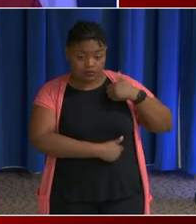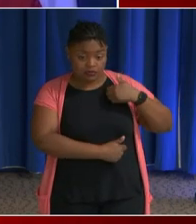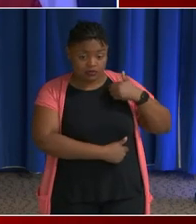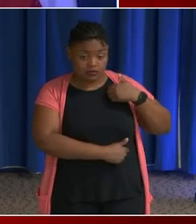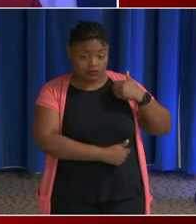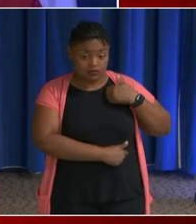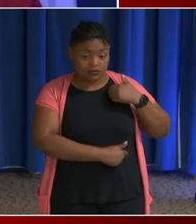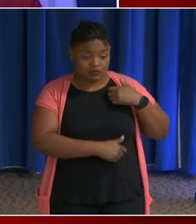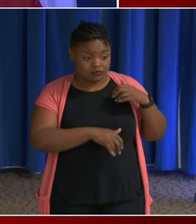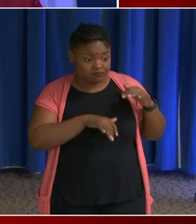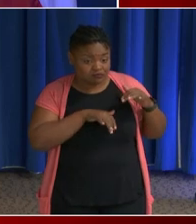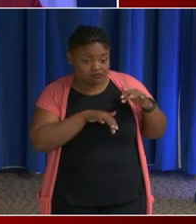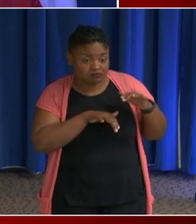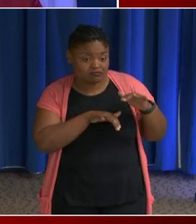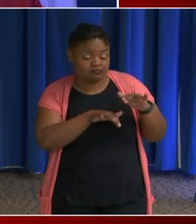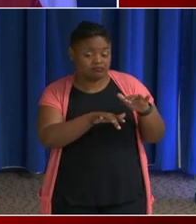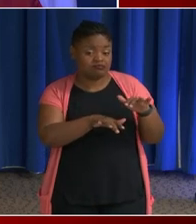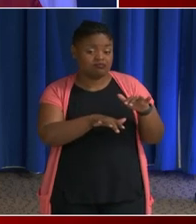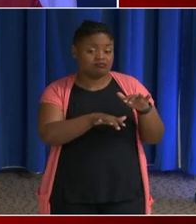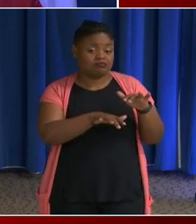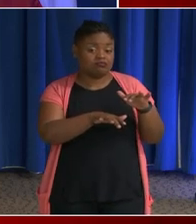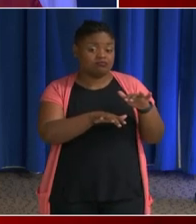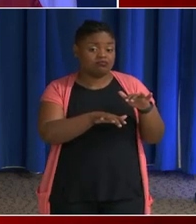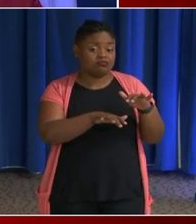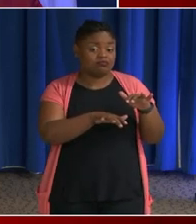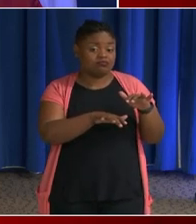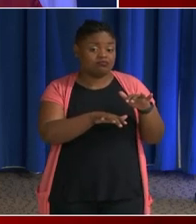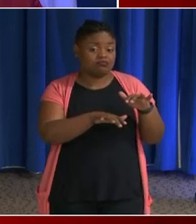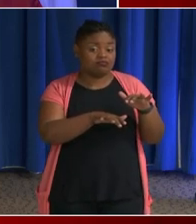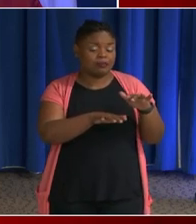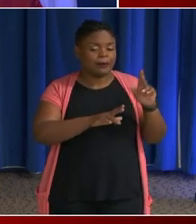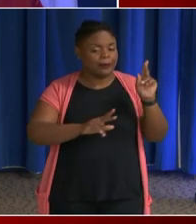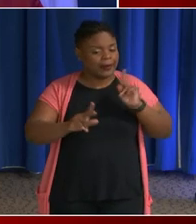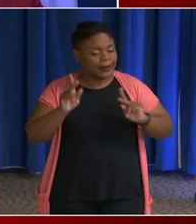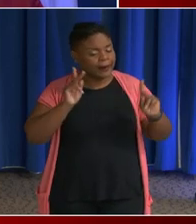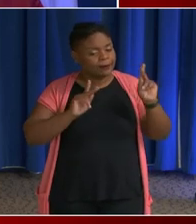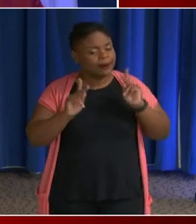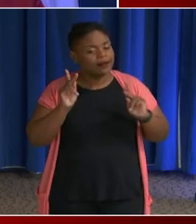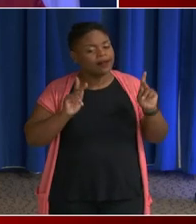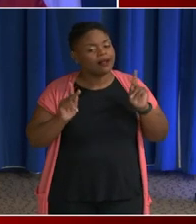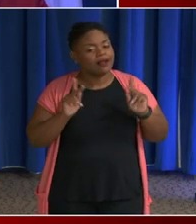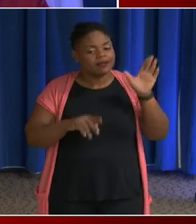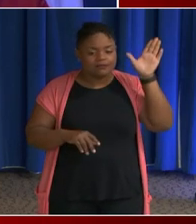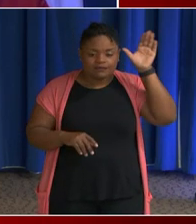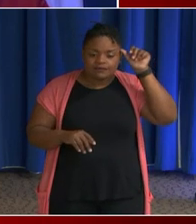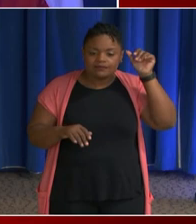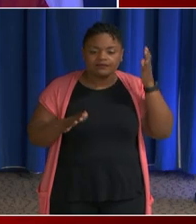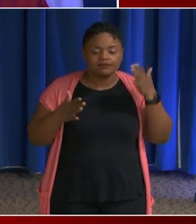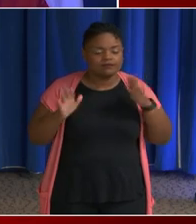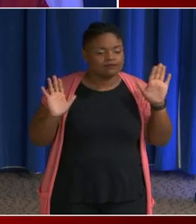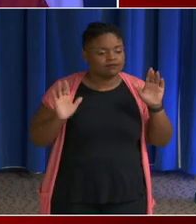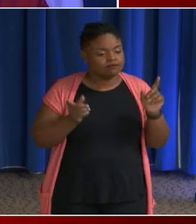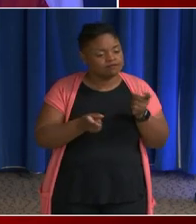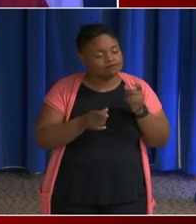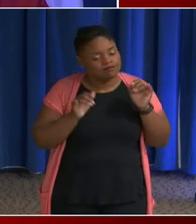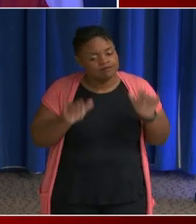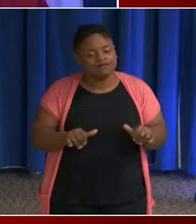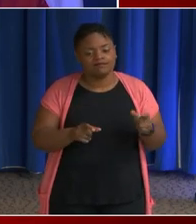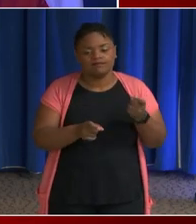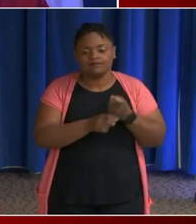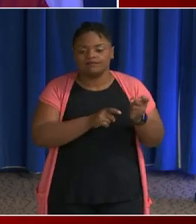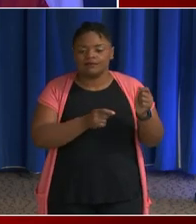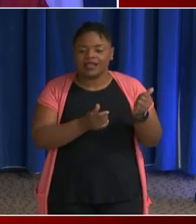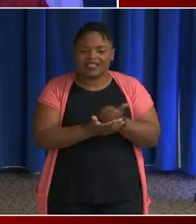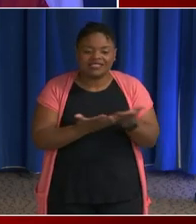was a critical mass of people who were bent on making sure that would never happen again. And the people who were bent on destruction were